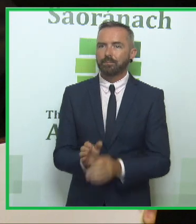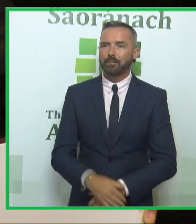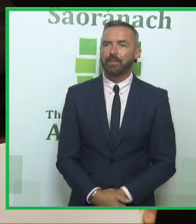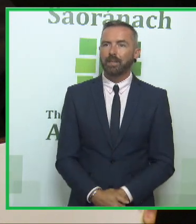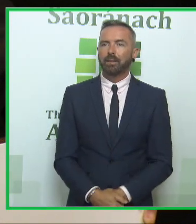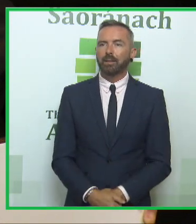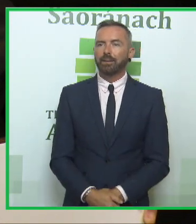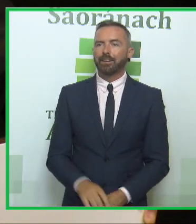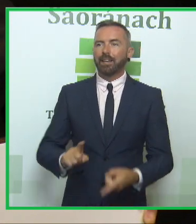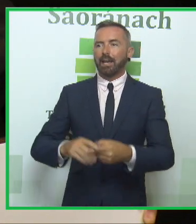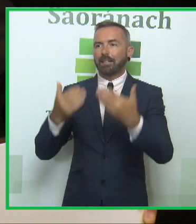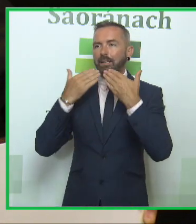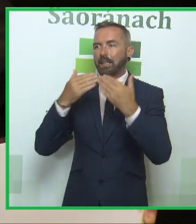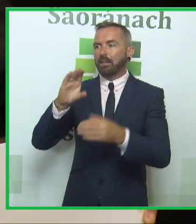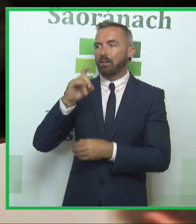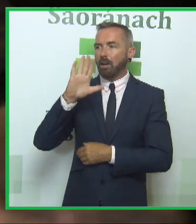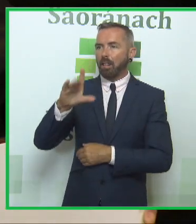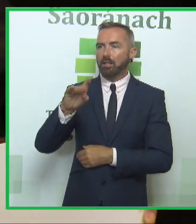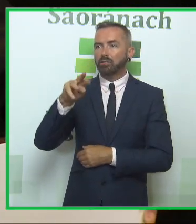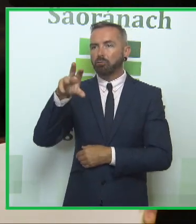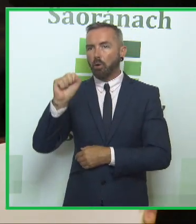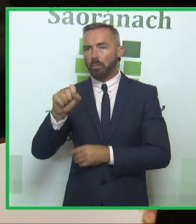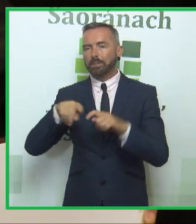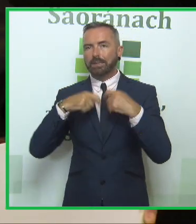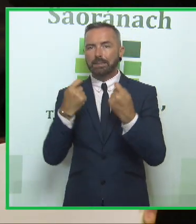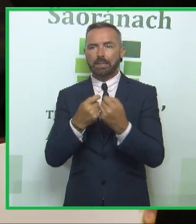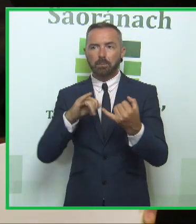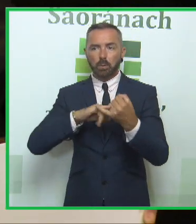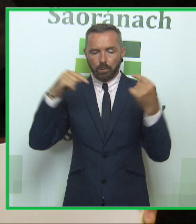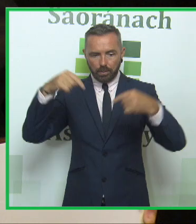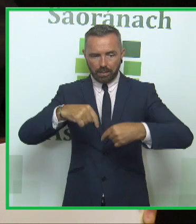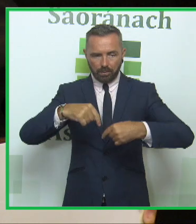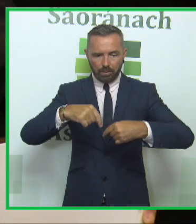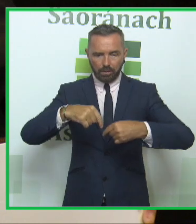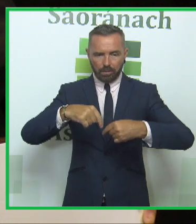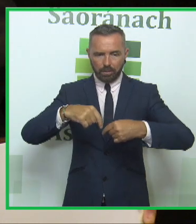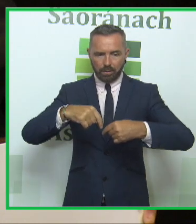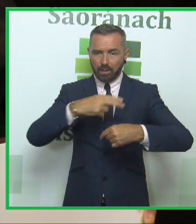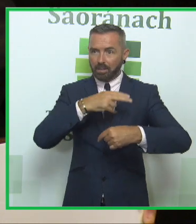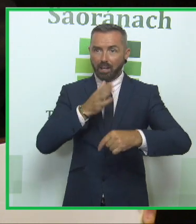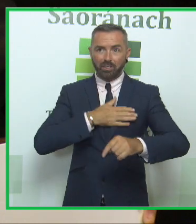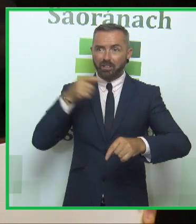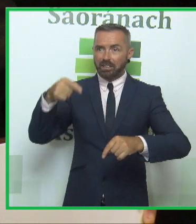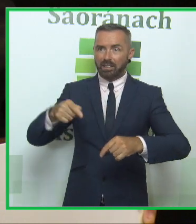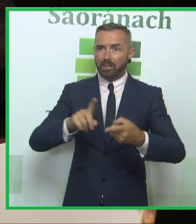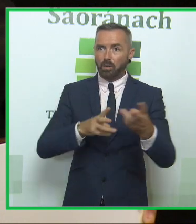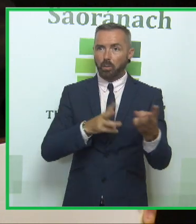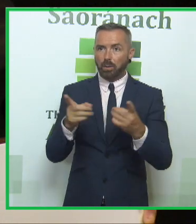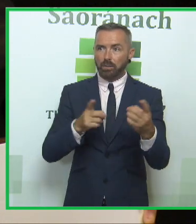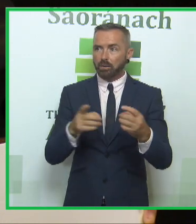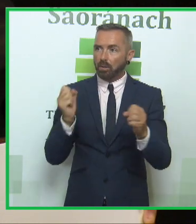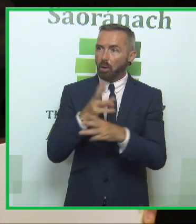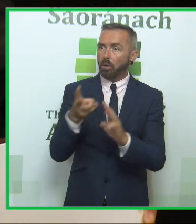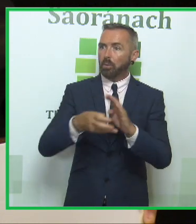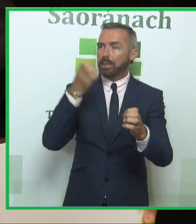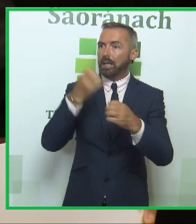And again, thanks to Cathal, Jerome, the team, and all of the team who are here. Not just who are here and the work they put in over the weekend, but I